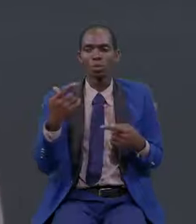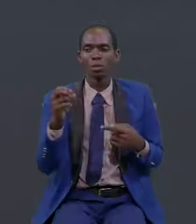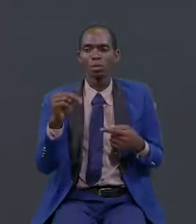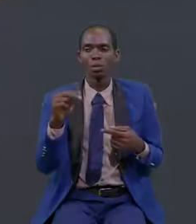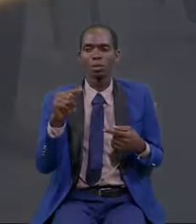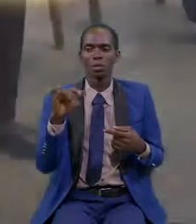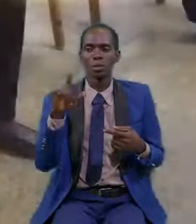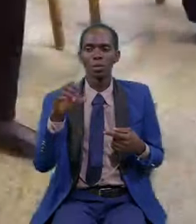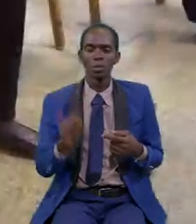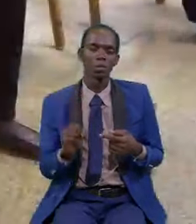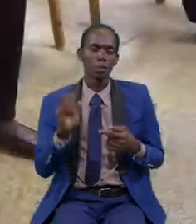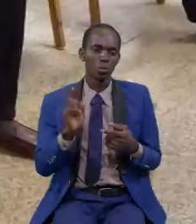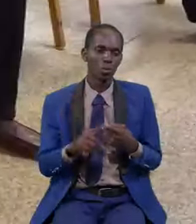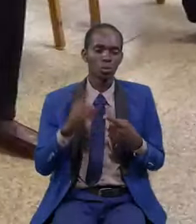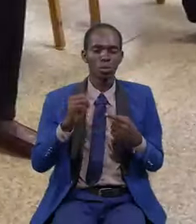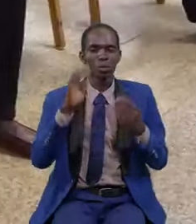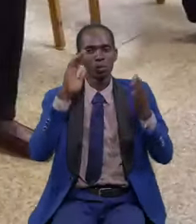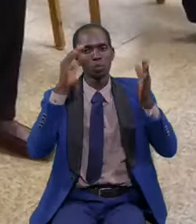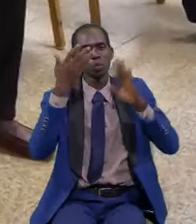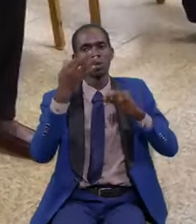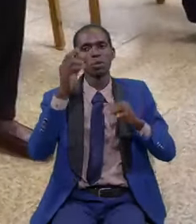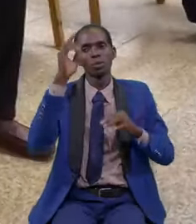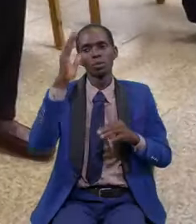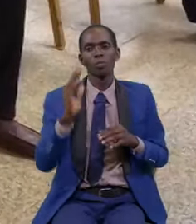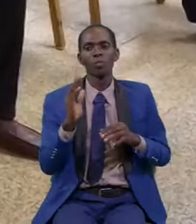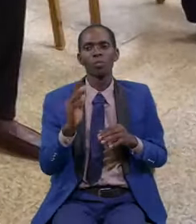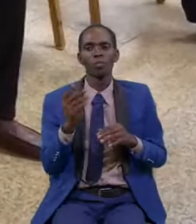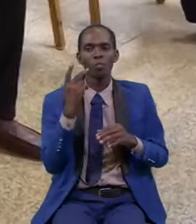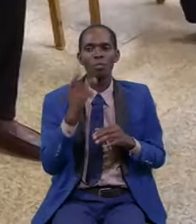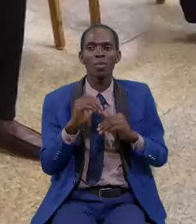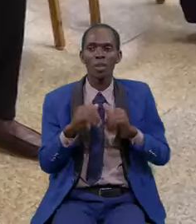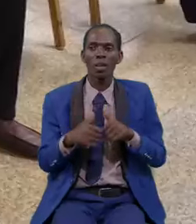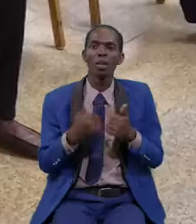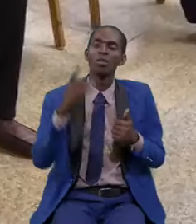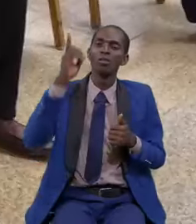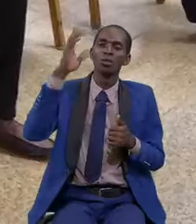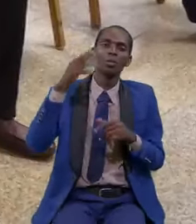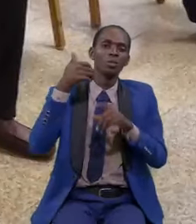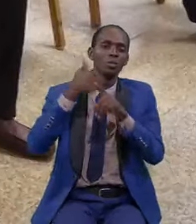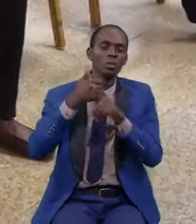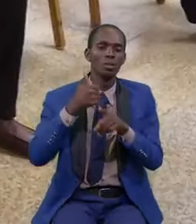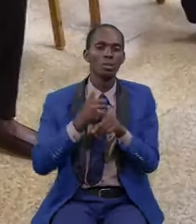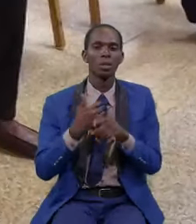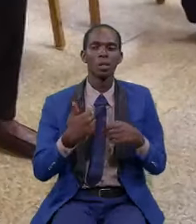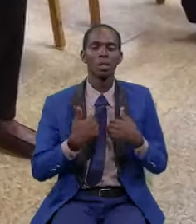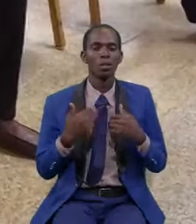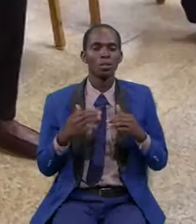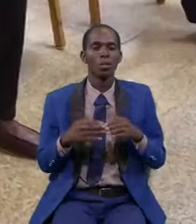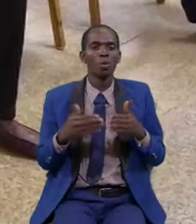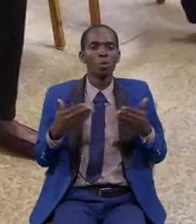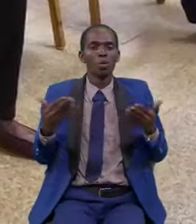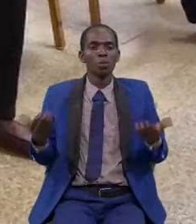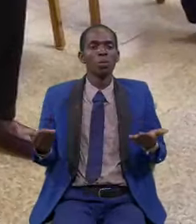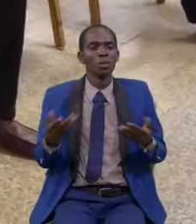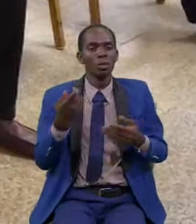in God, how God himself has opened the door of faith. To be saved, you need faith. To